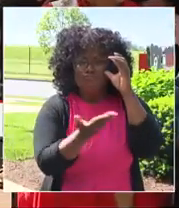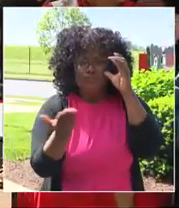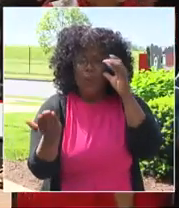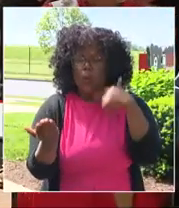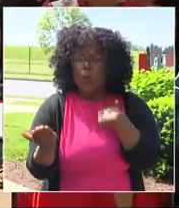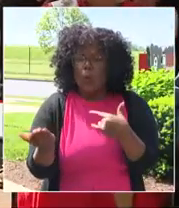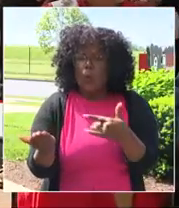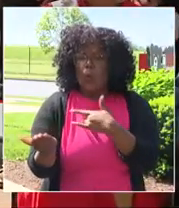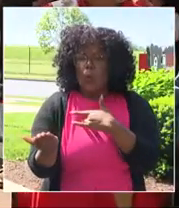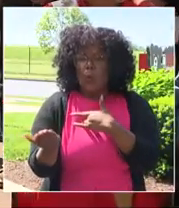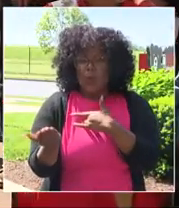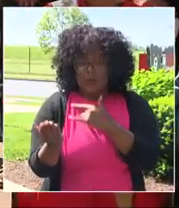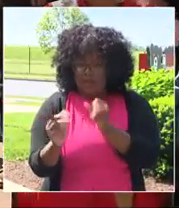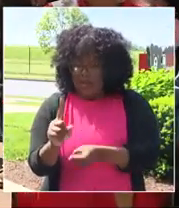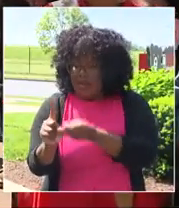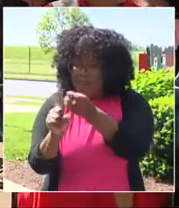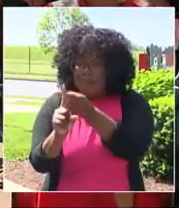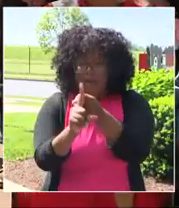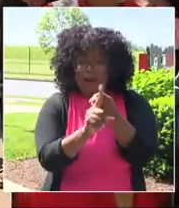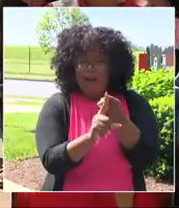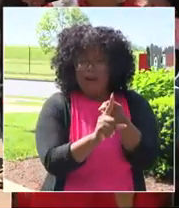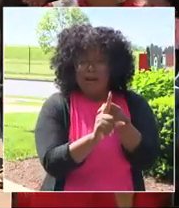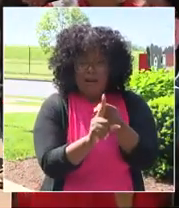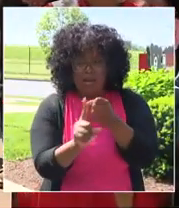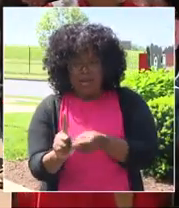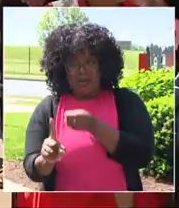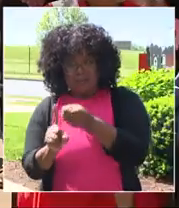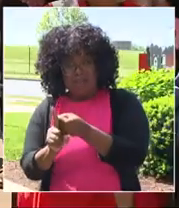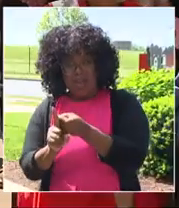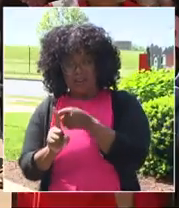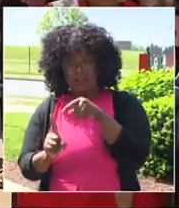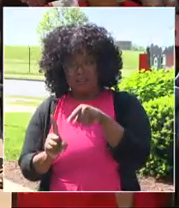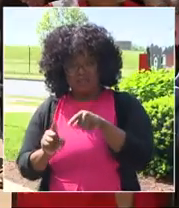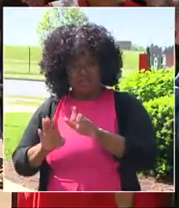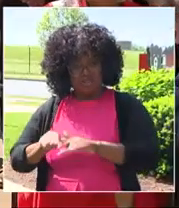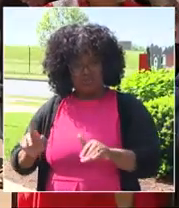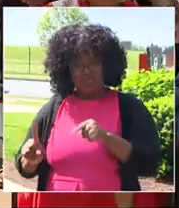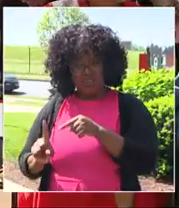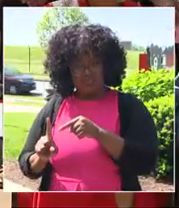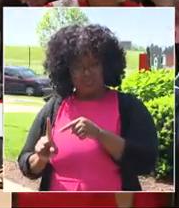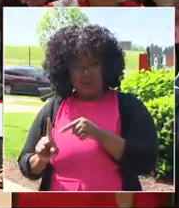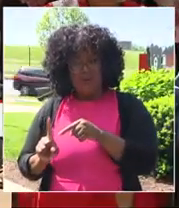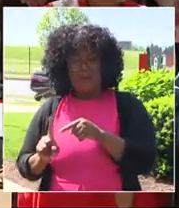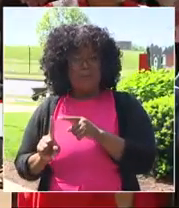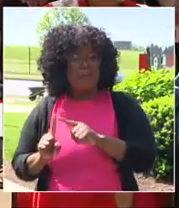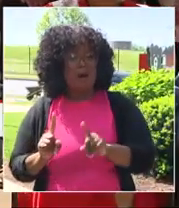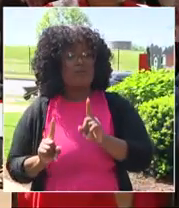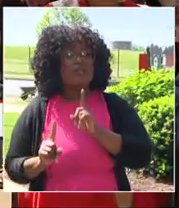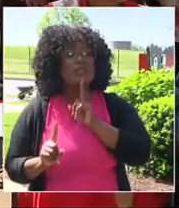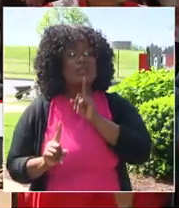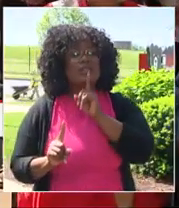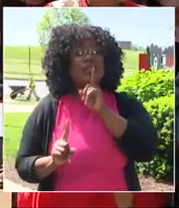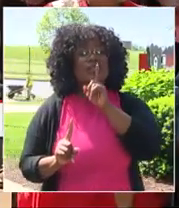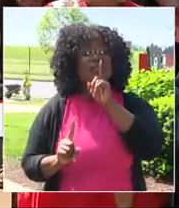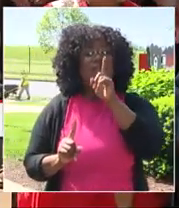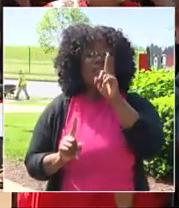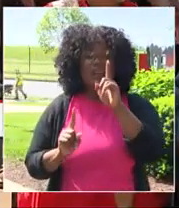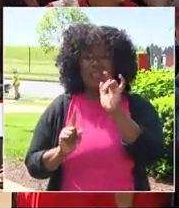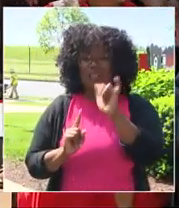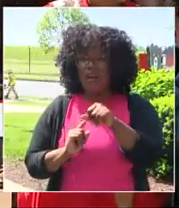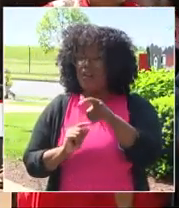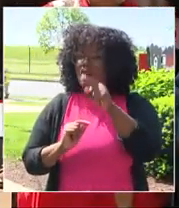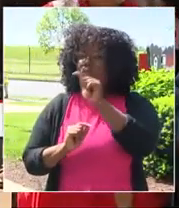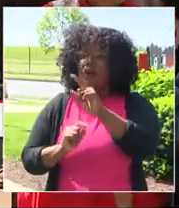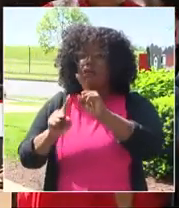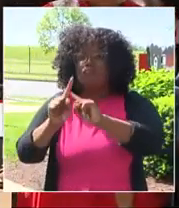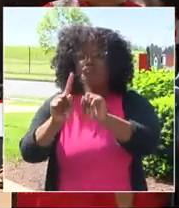everybody. It's about Children's National Hospital, but it's about every hospital. It's about every federally qualified health center. It's about every nursing